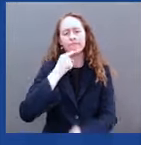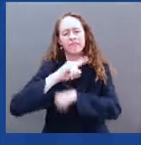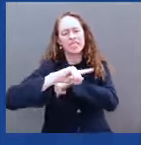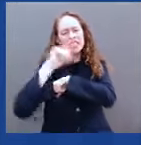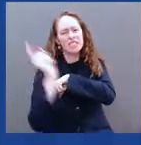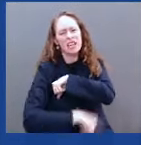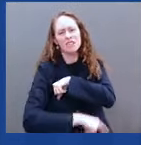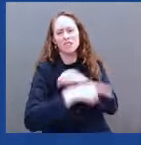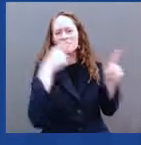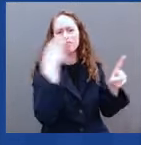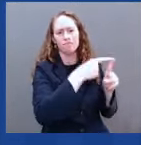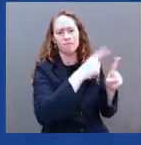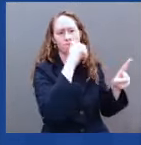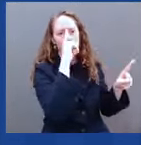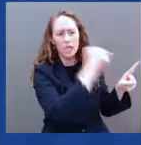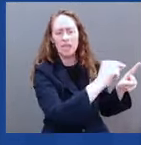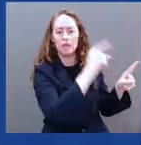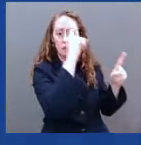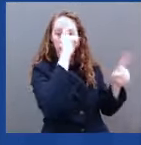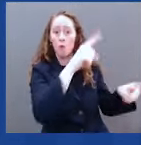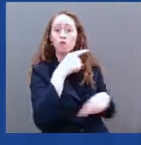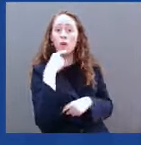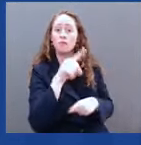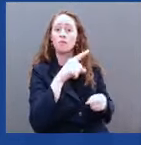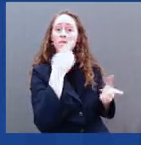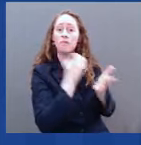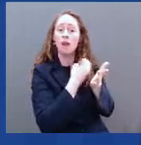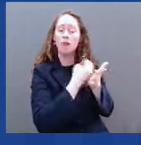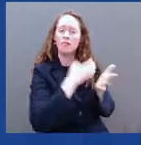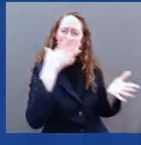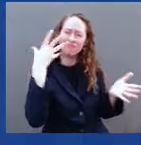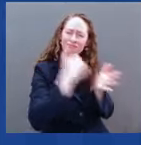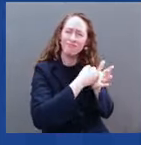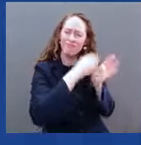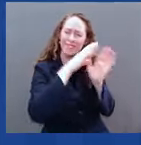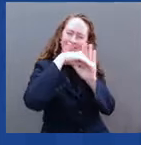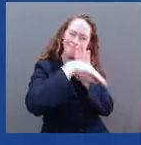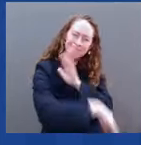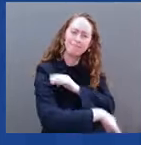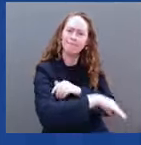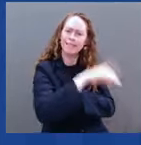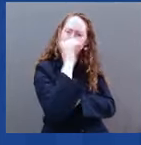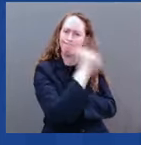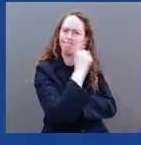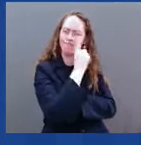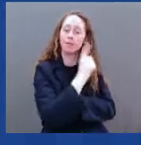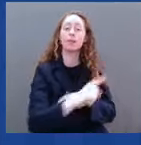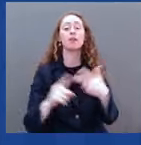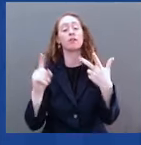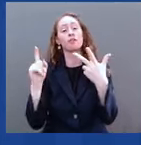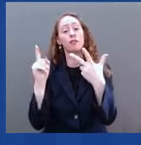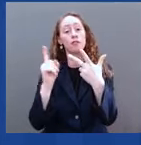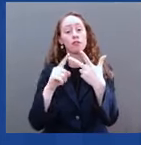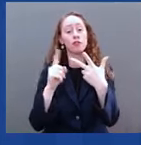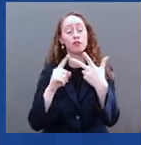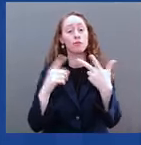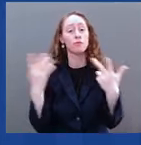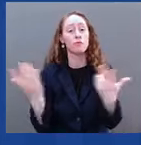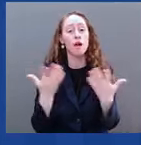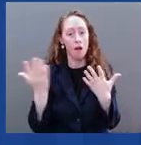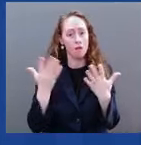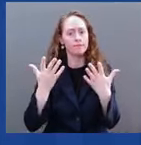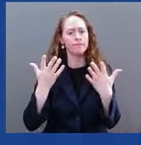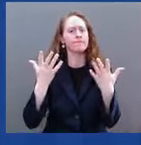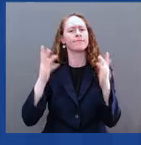actions. Third was to fortify the eastern flank of our NATO allies, who were obviously very, very concerned